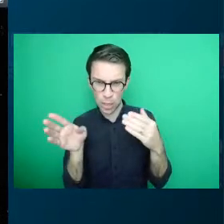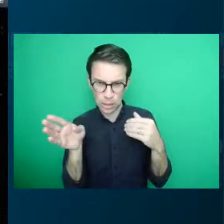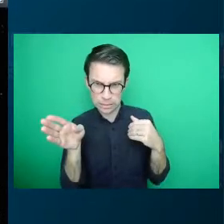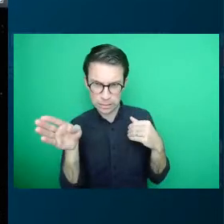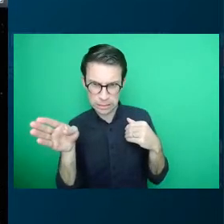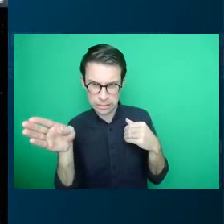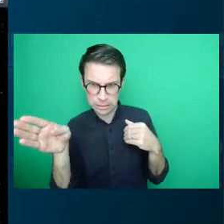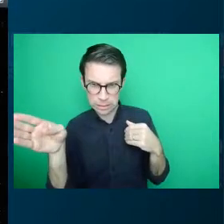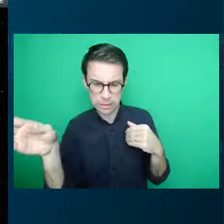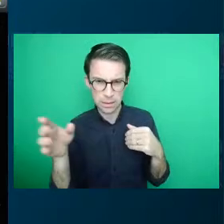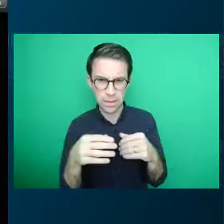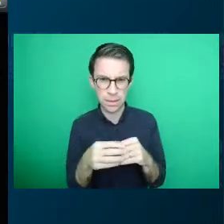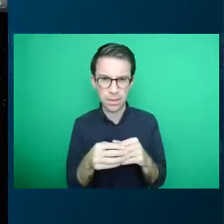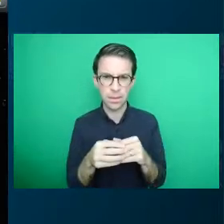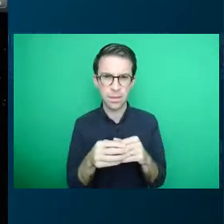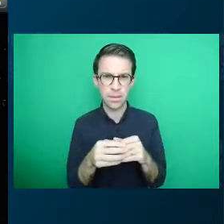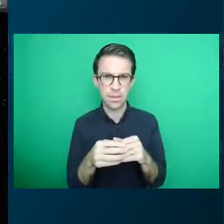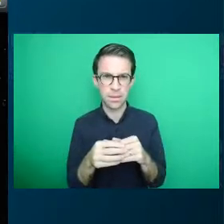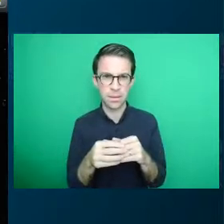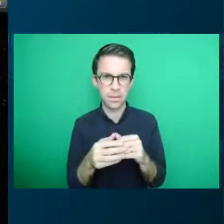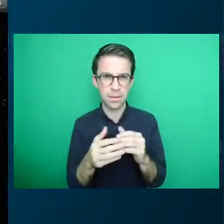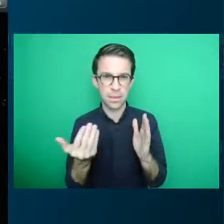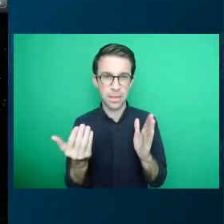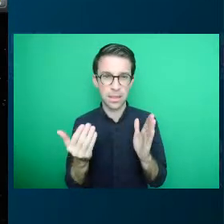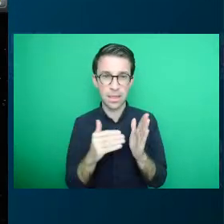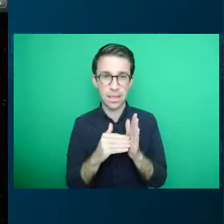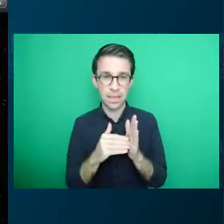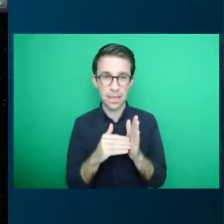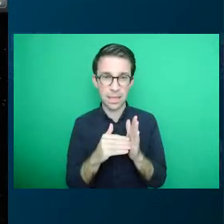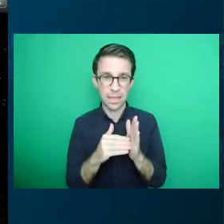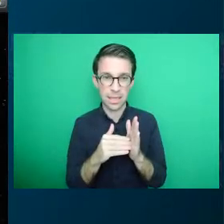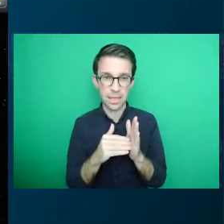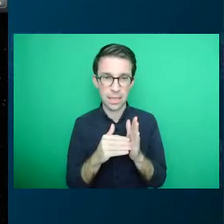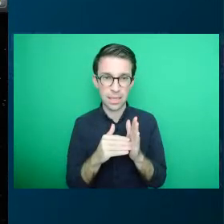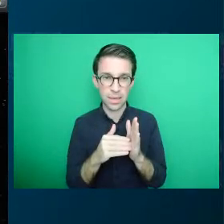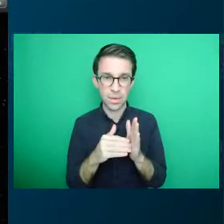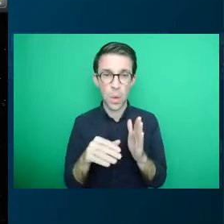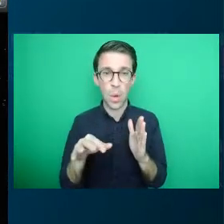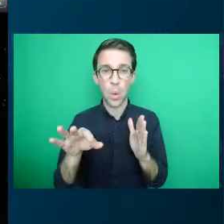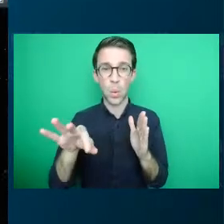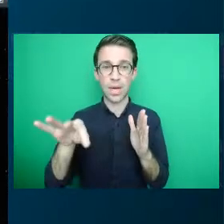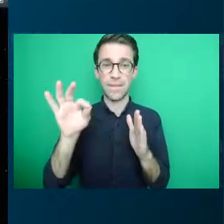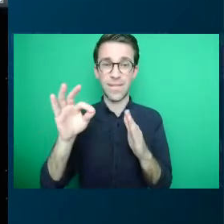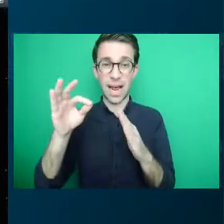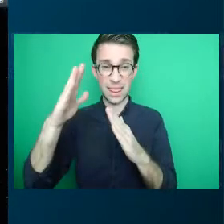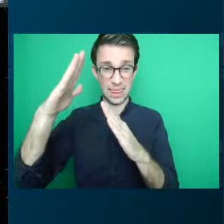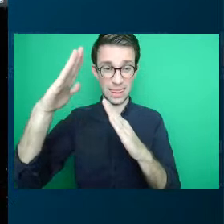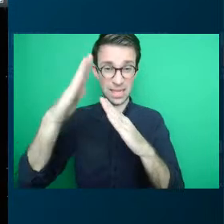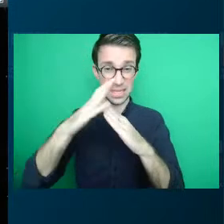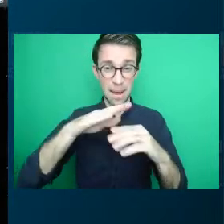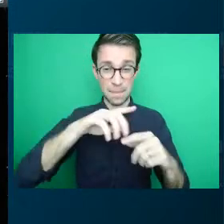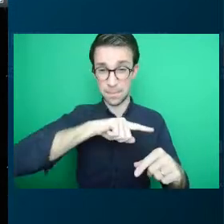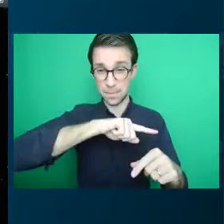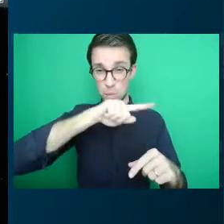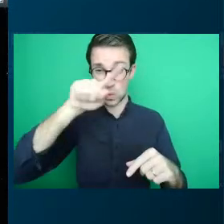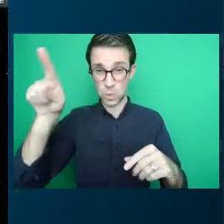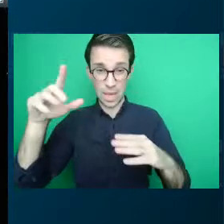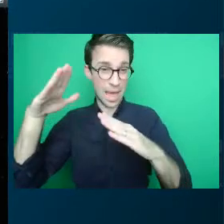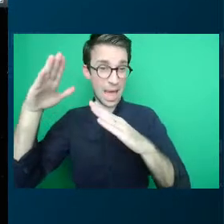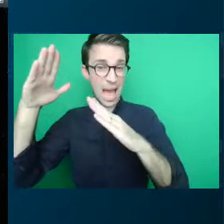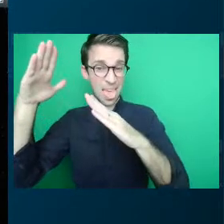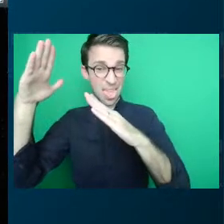time just a little bit. Again, the rocket's just coasting up to the top of its little arc, its ballistic trajectory there. And when it gets to the